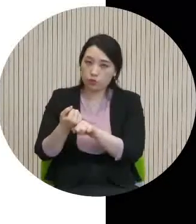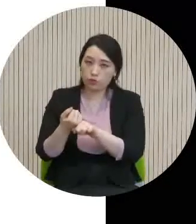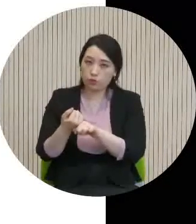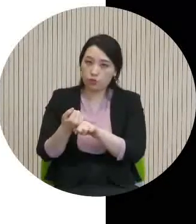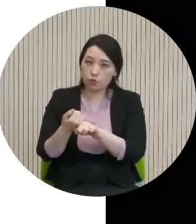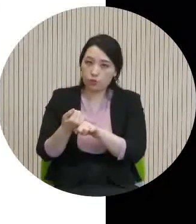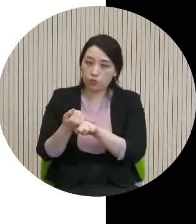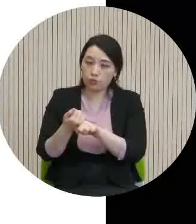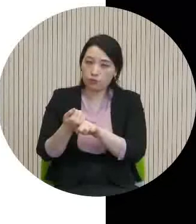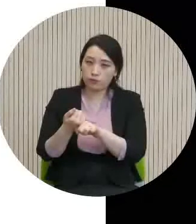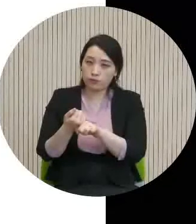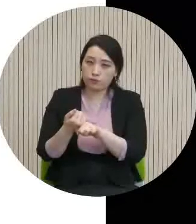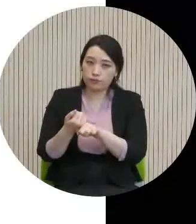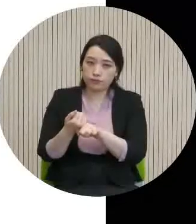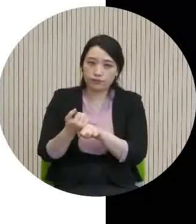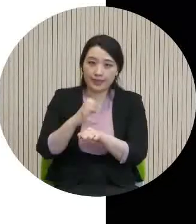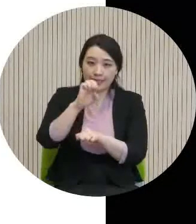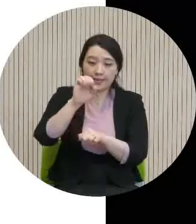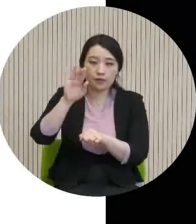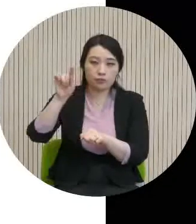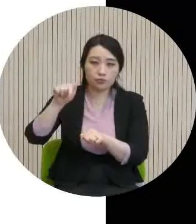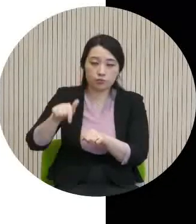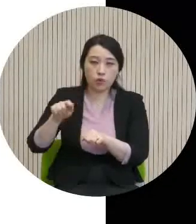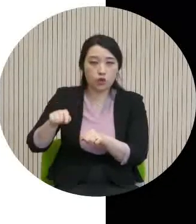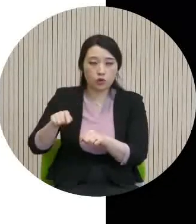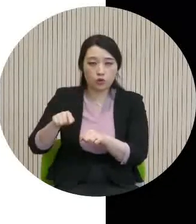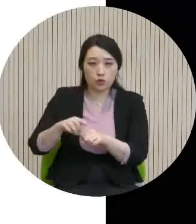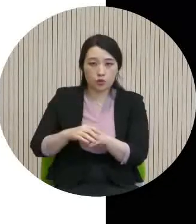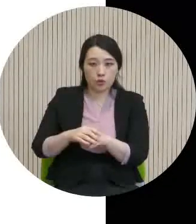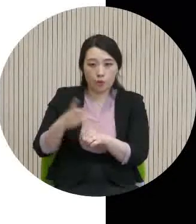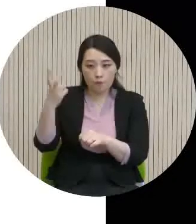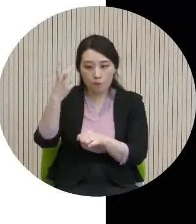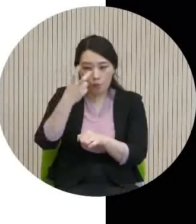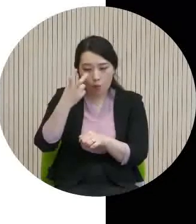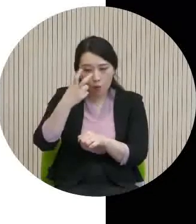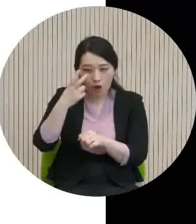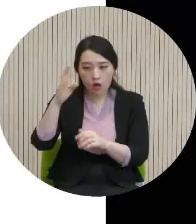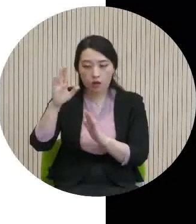deposit, and if that file comes with a